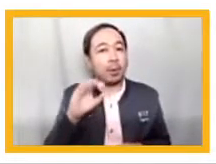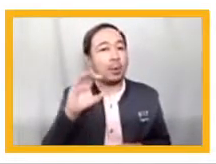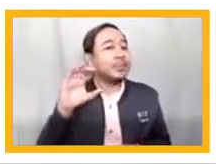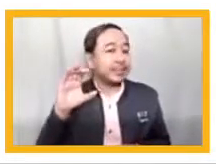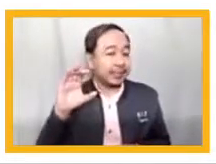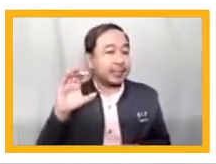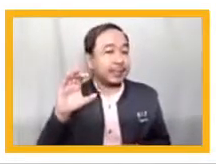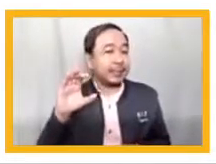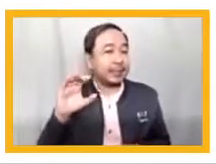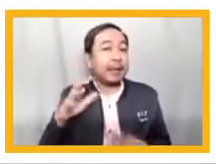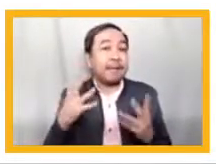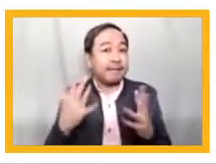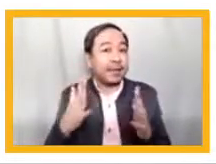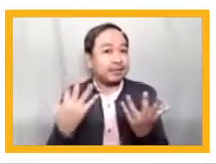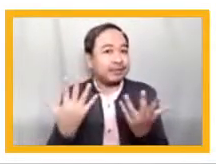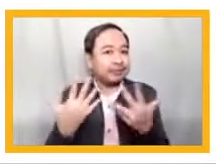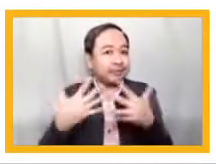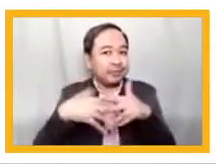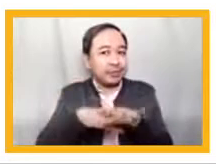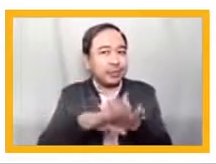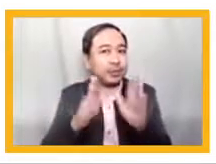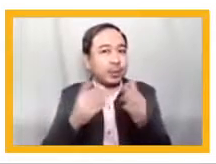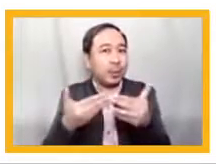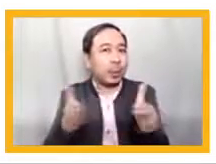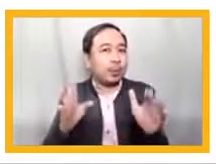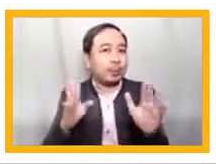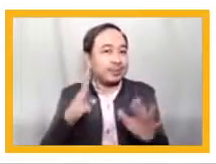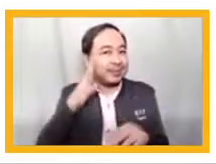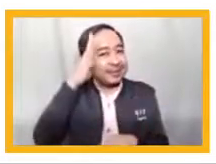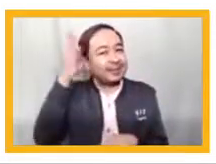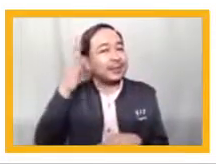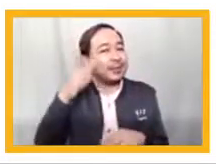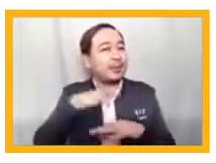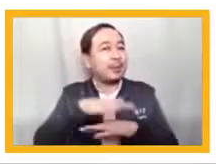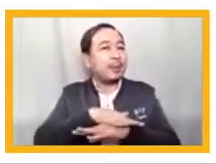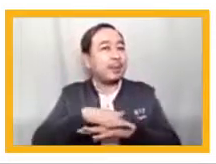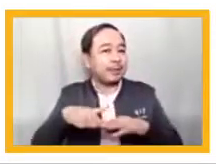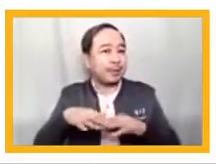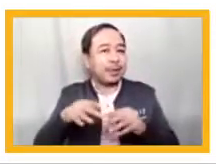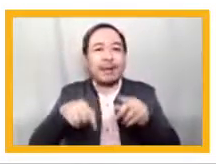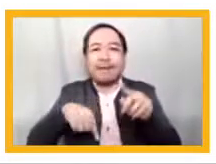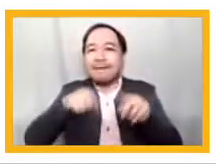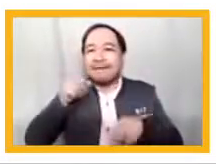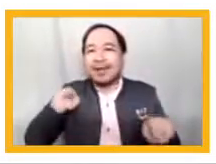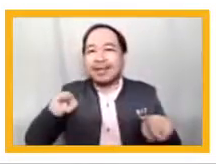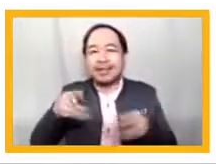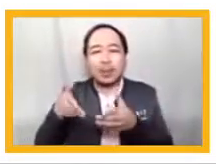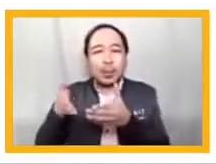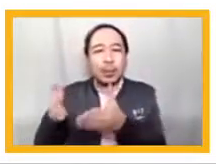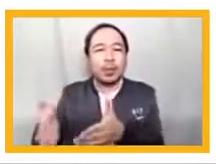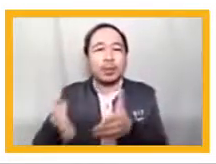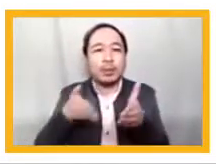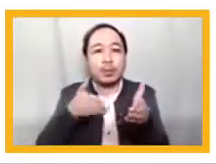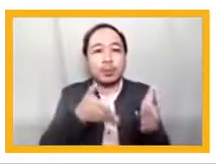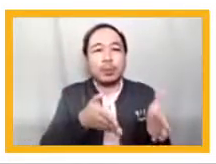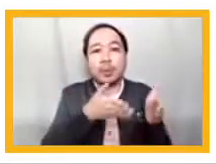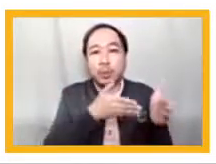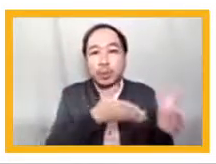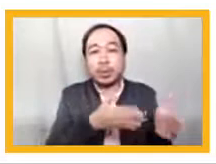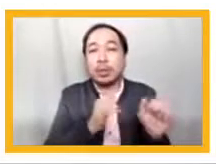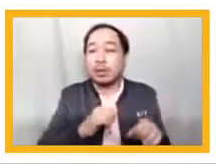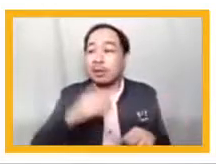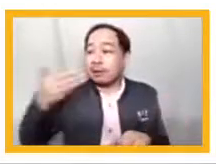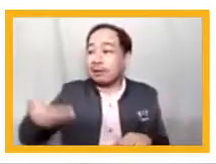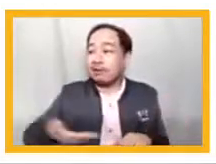integrated in the open innovation platform by different manners. where we invite the trainer from